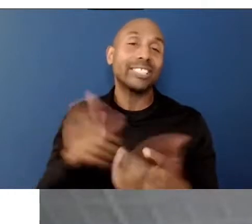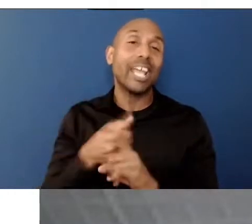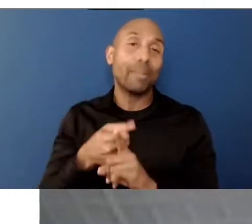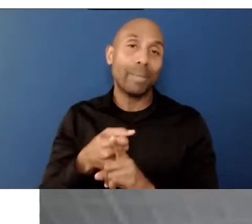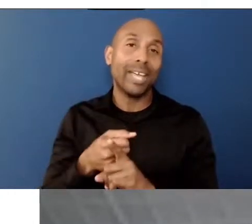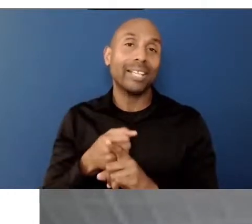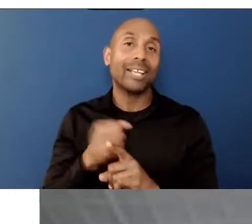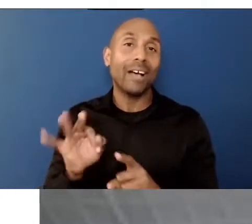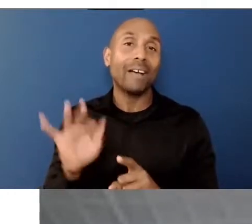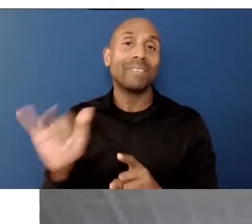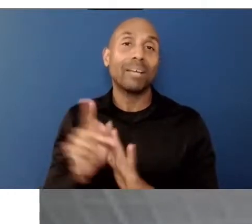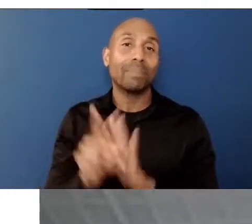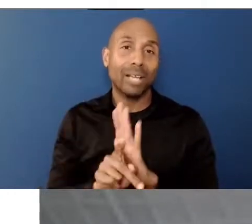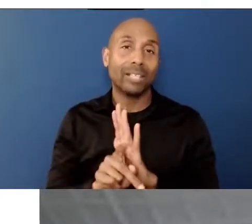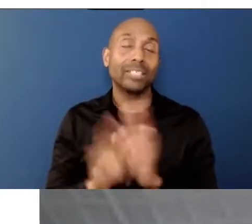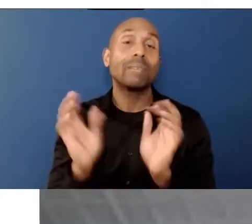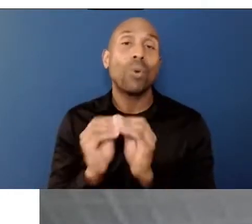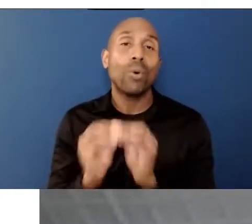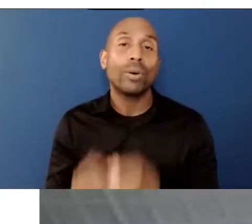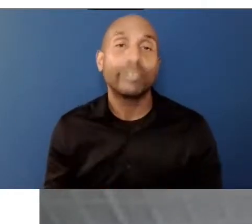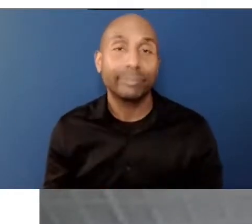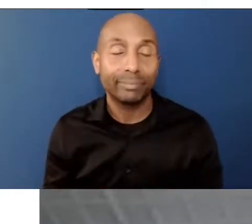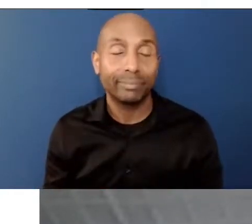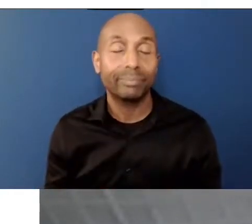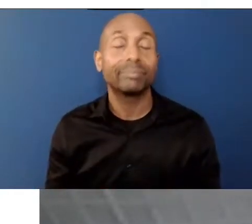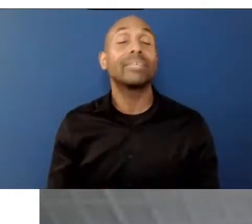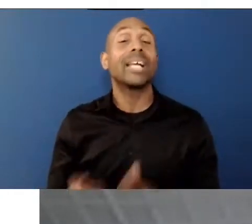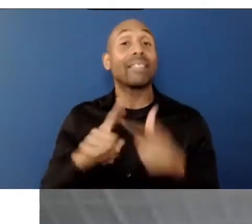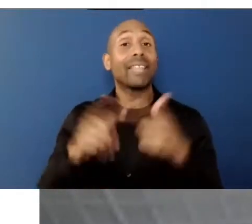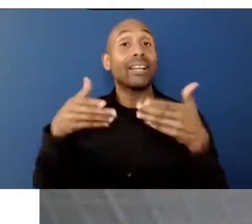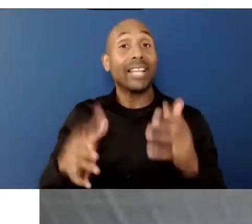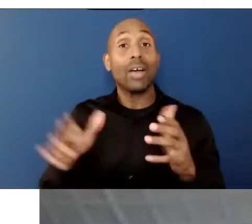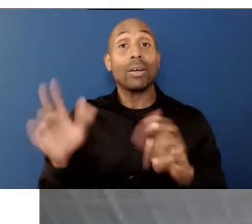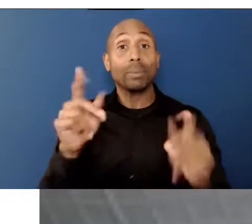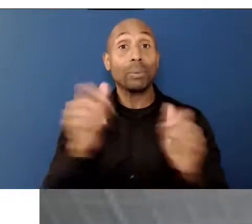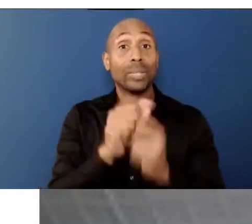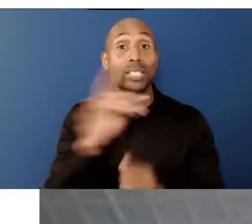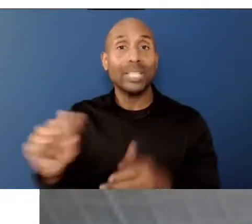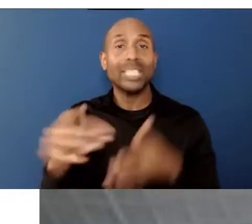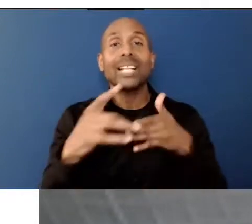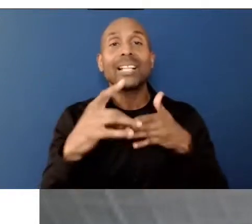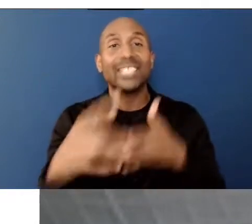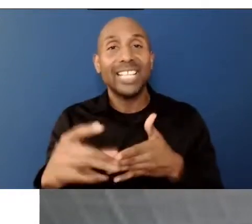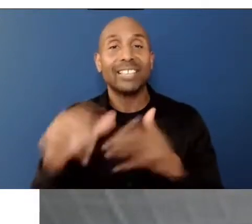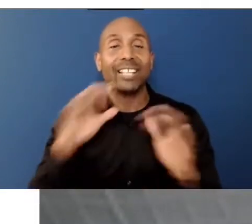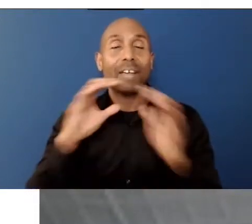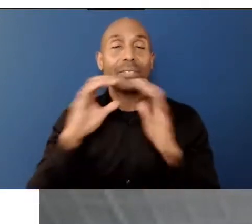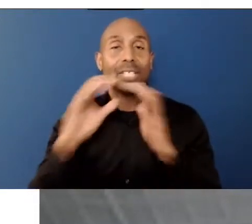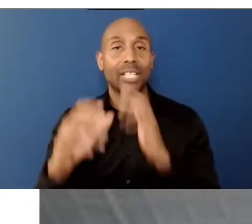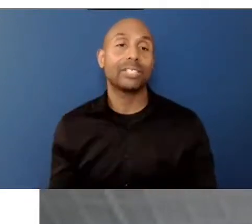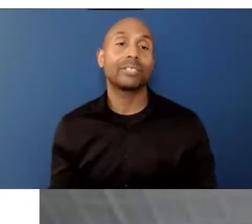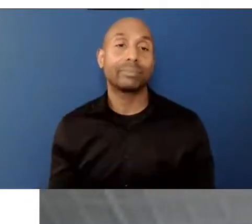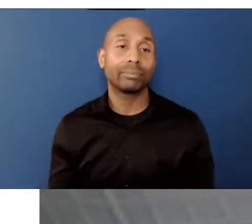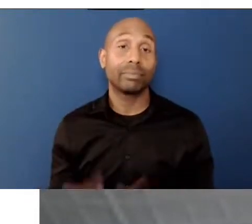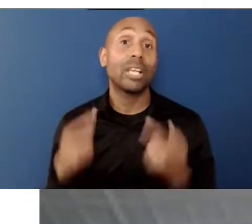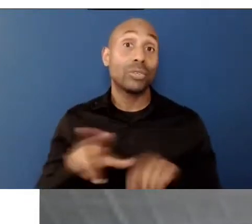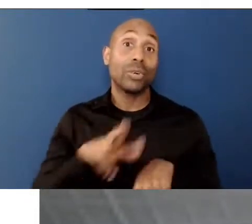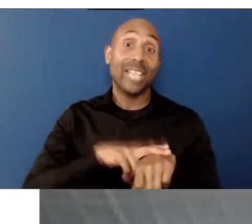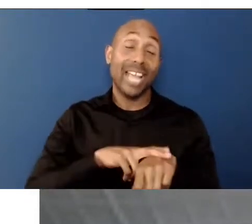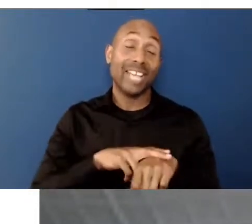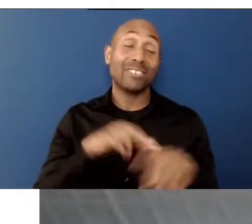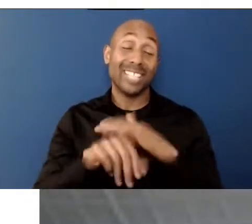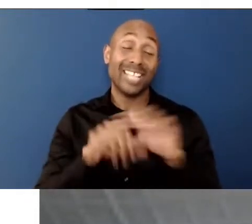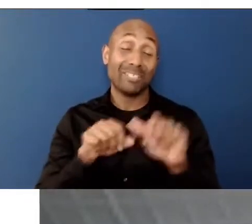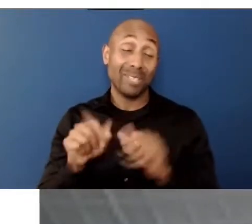lead the conversation, which is probably the best conversation for us to have during National Accessibility Week, which